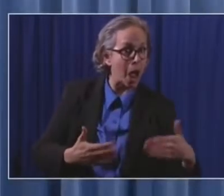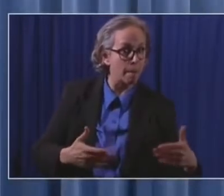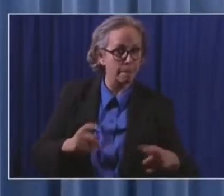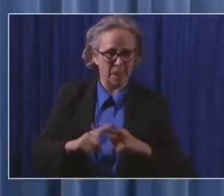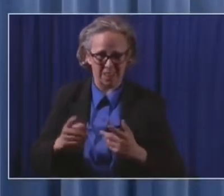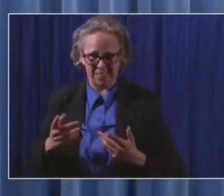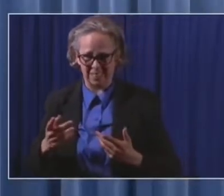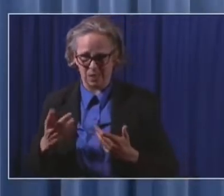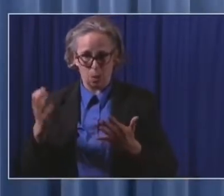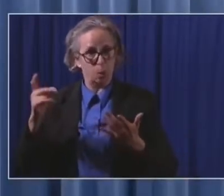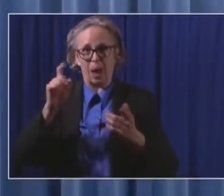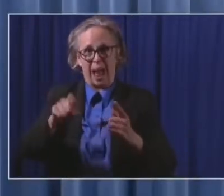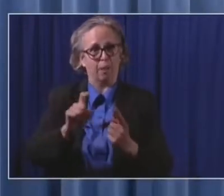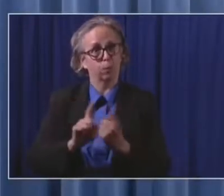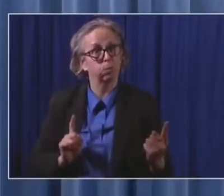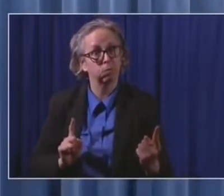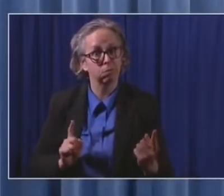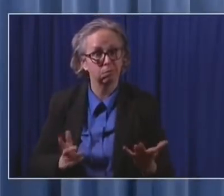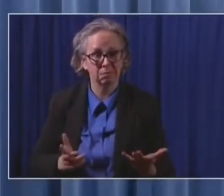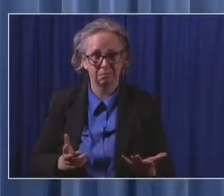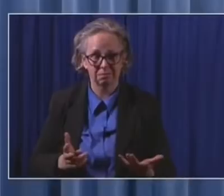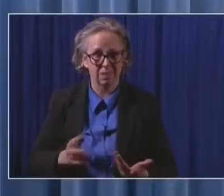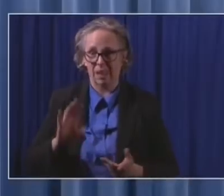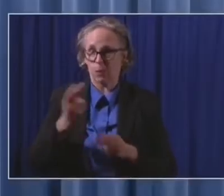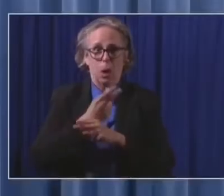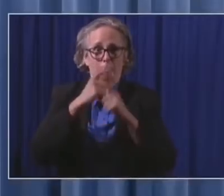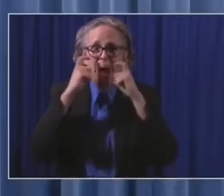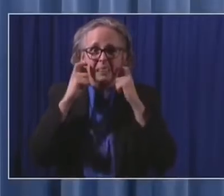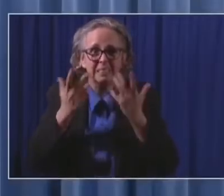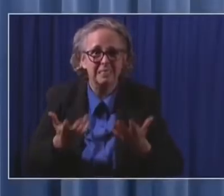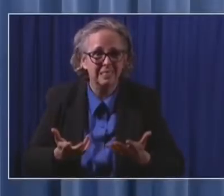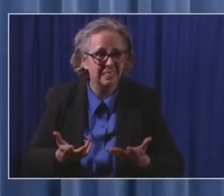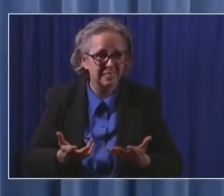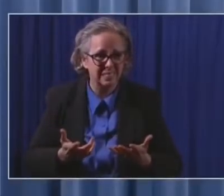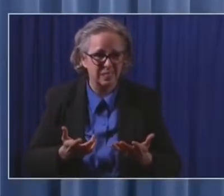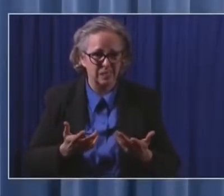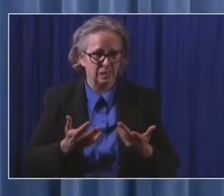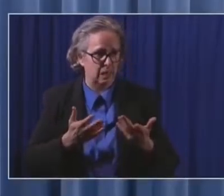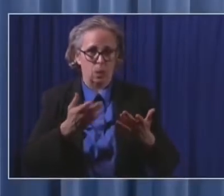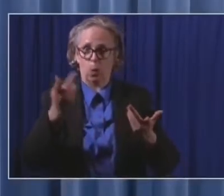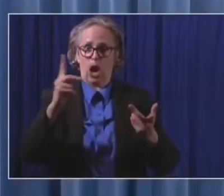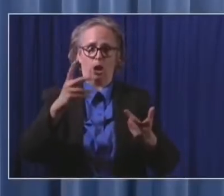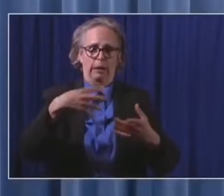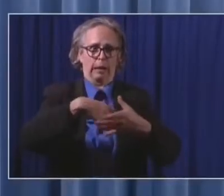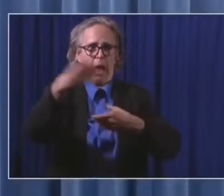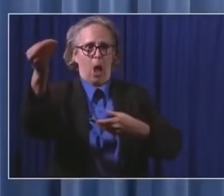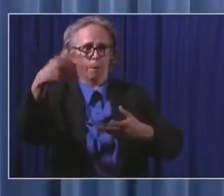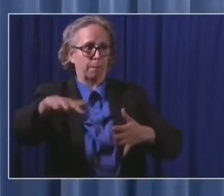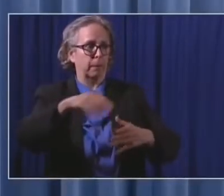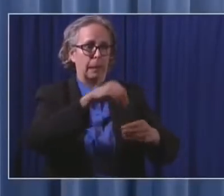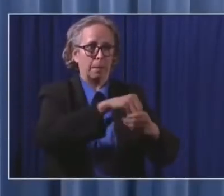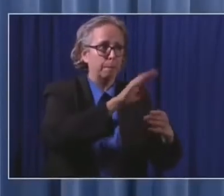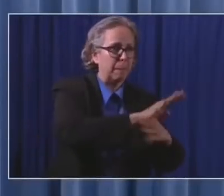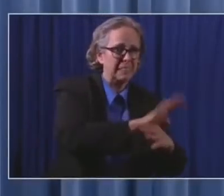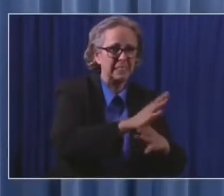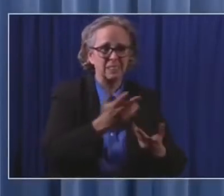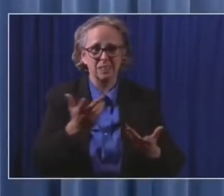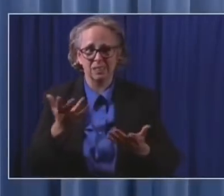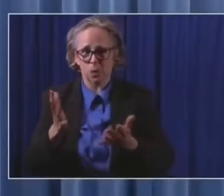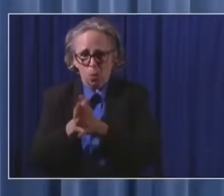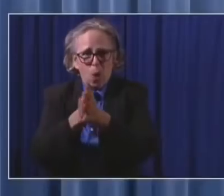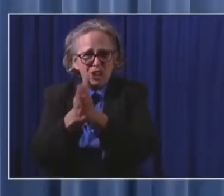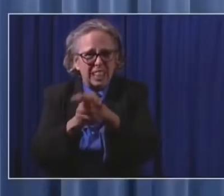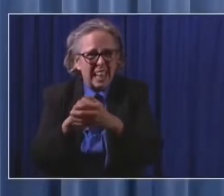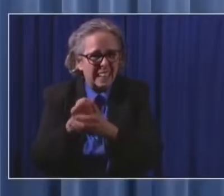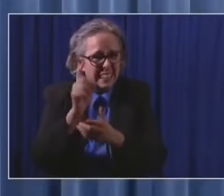to the ground? And the only way we can do that, frankly, is distancing, wearing masks in public,